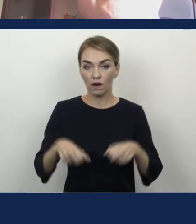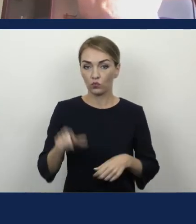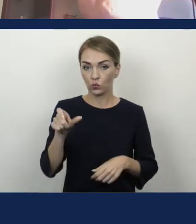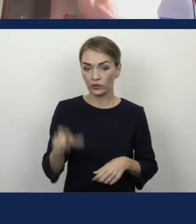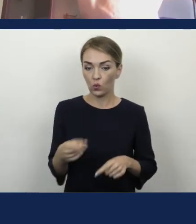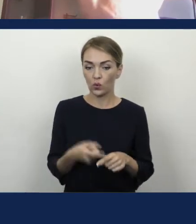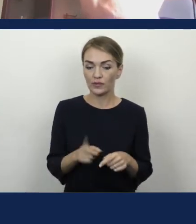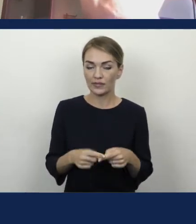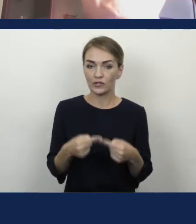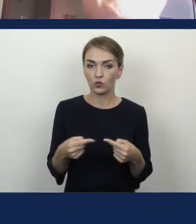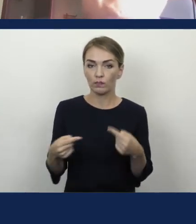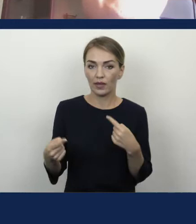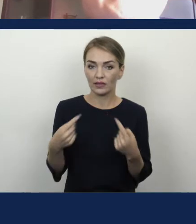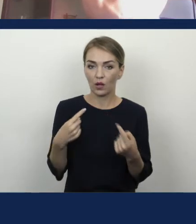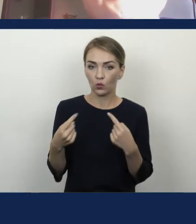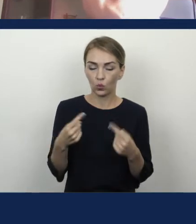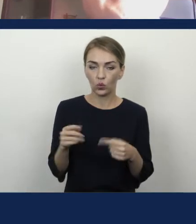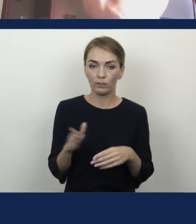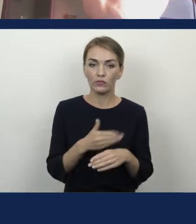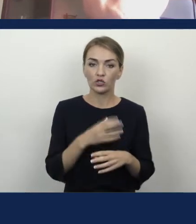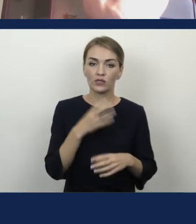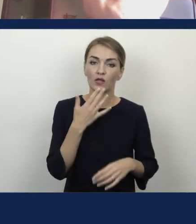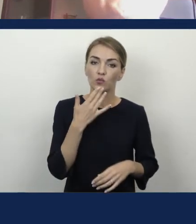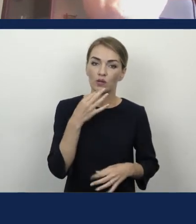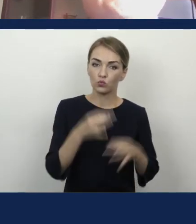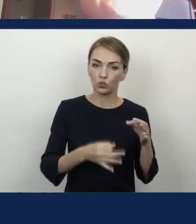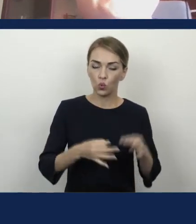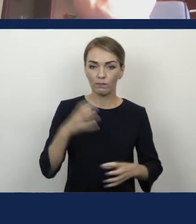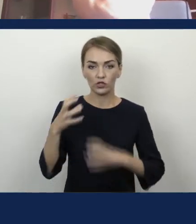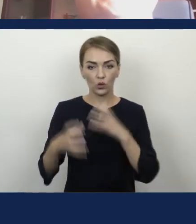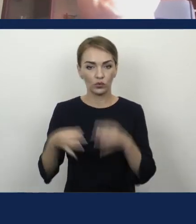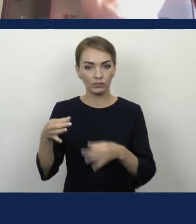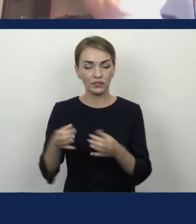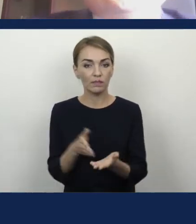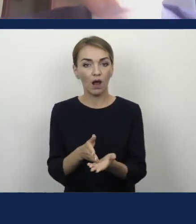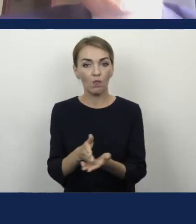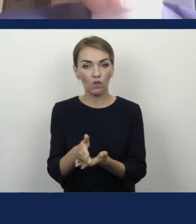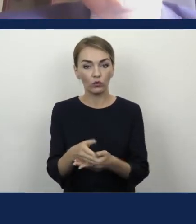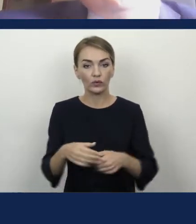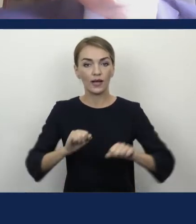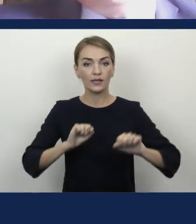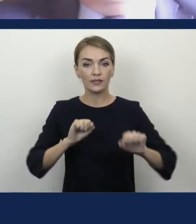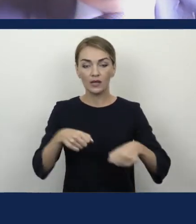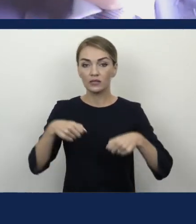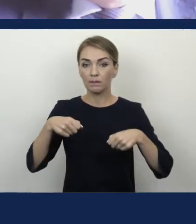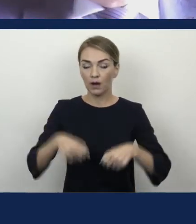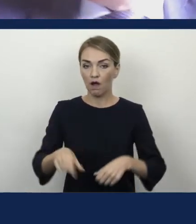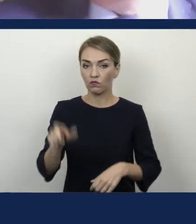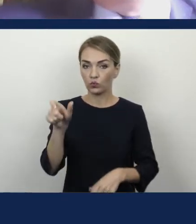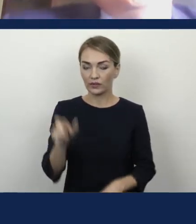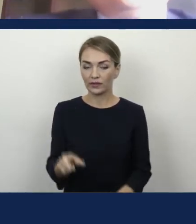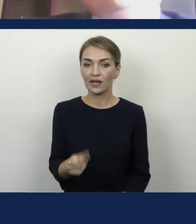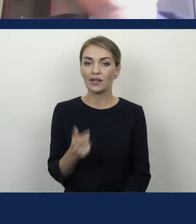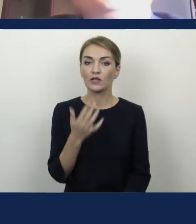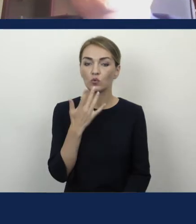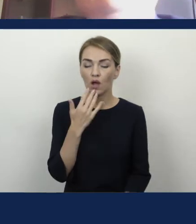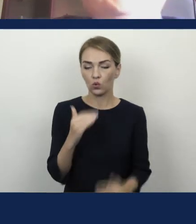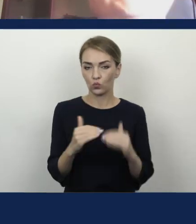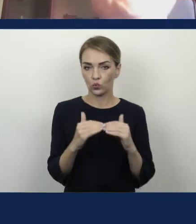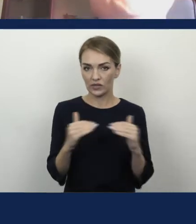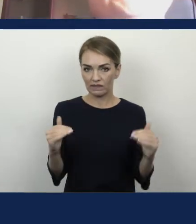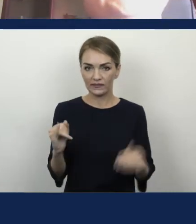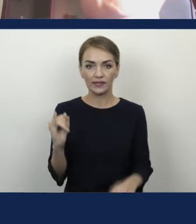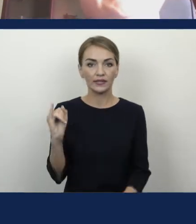protecting human rights at the national level. It also allows to avoid a lengthy procedure